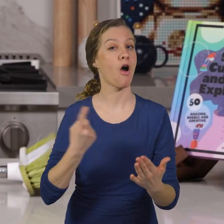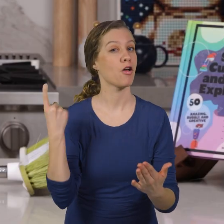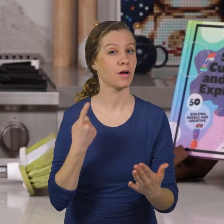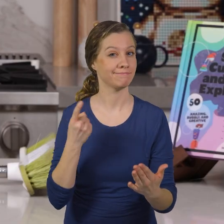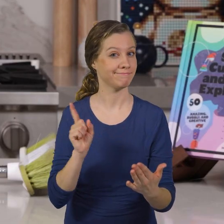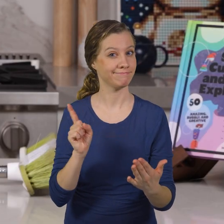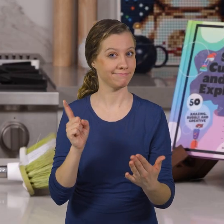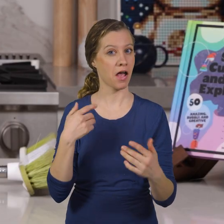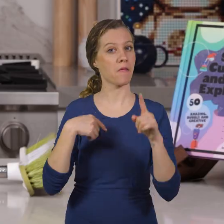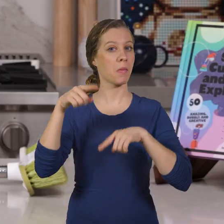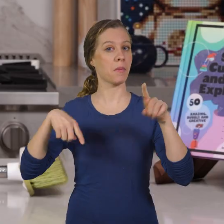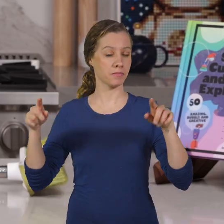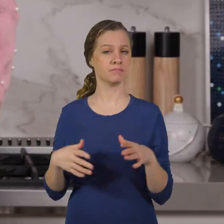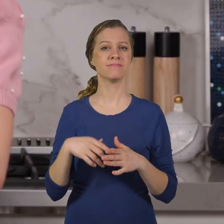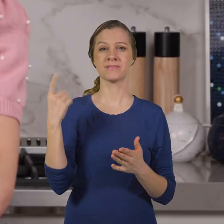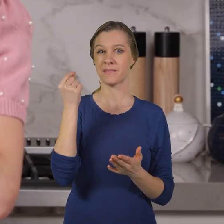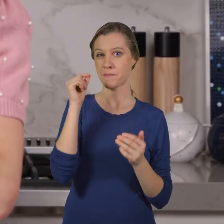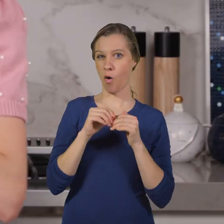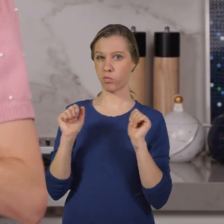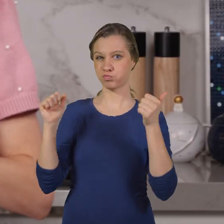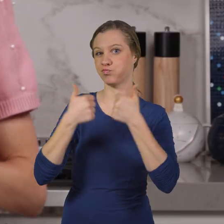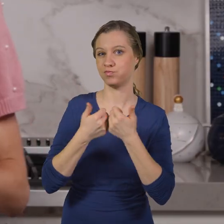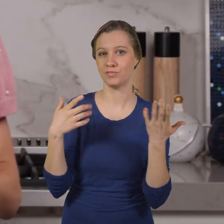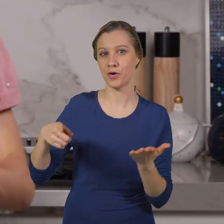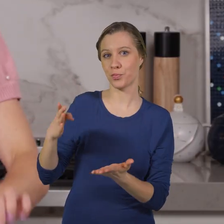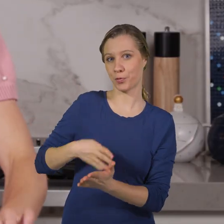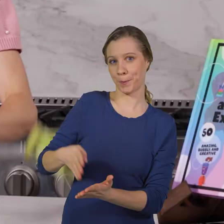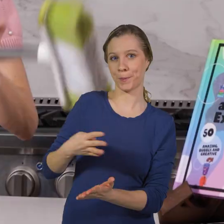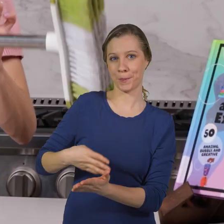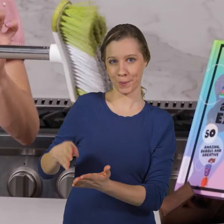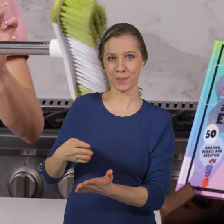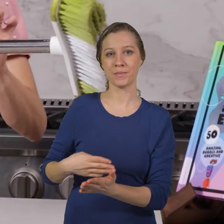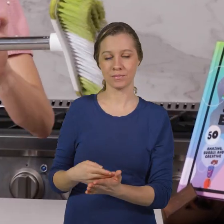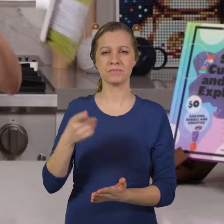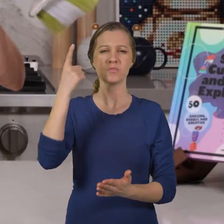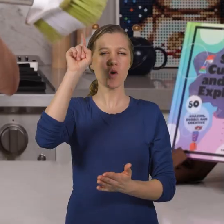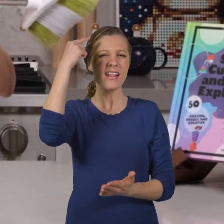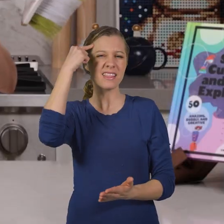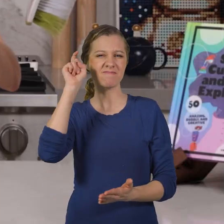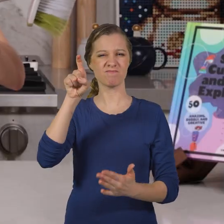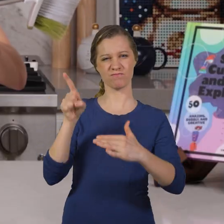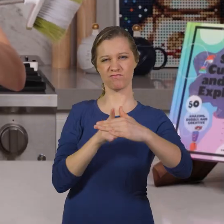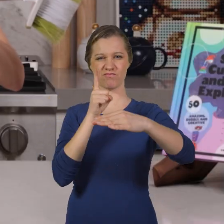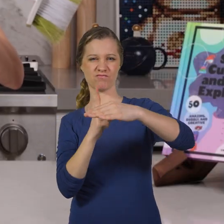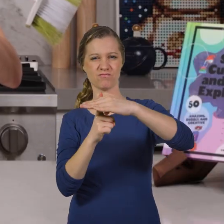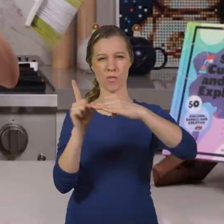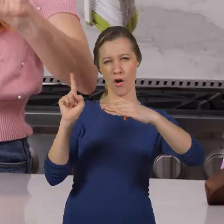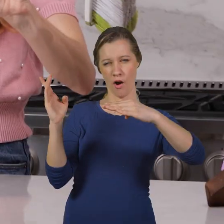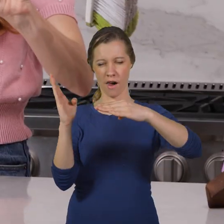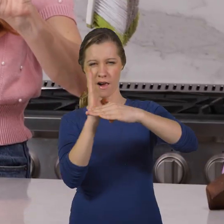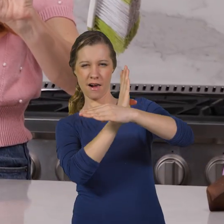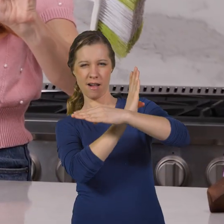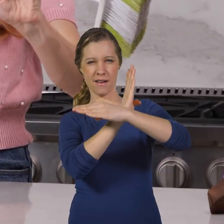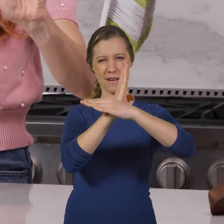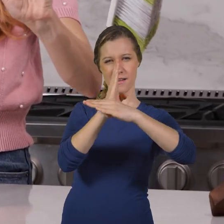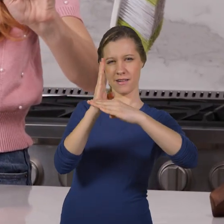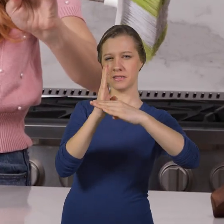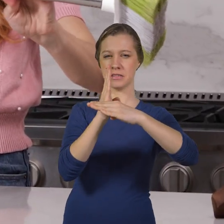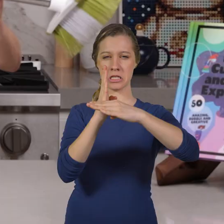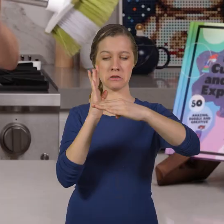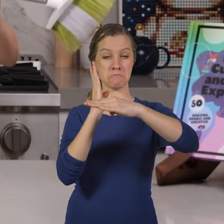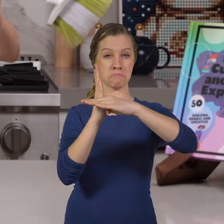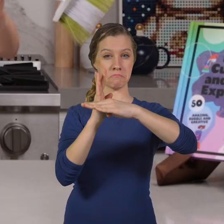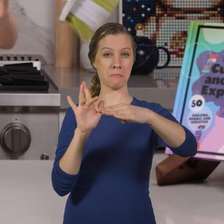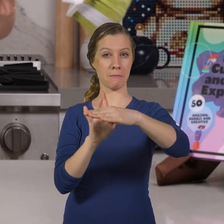But that's not always the case. Now let's try something trickier, this broom. Where do you think you need to put your finger along the